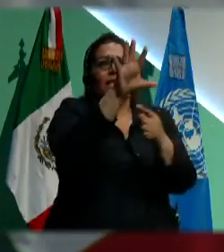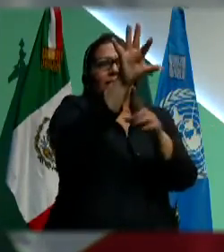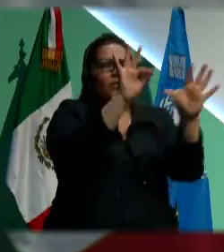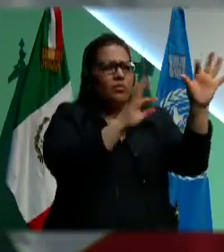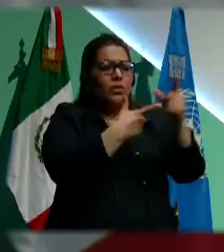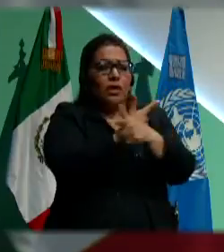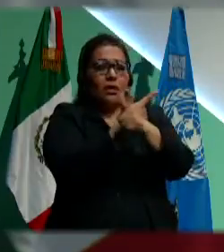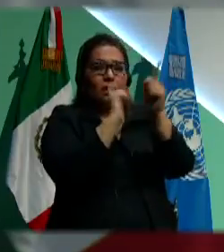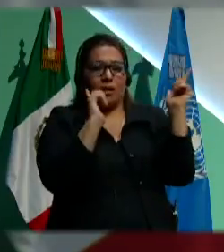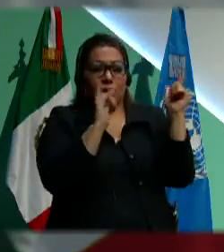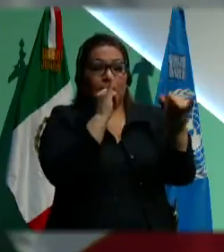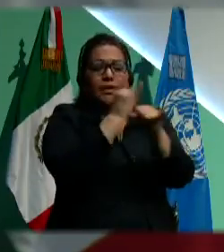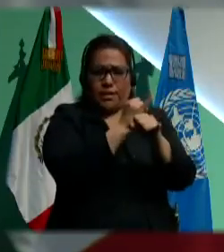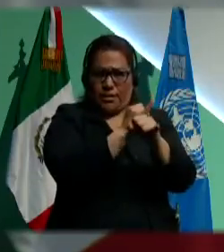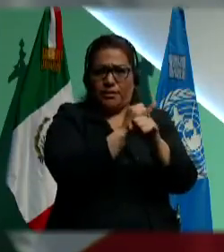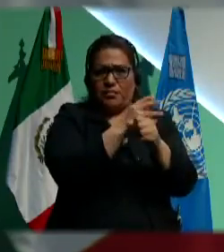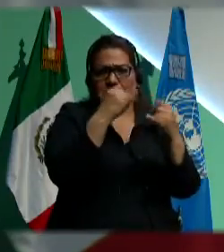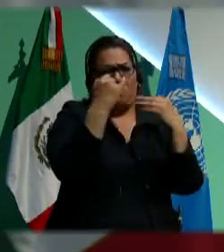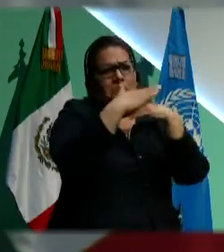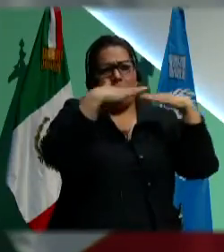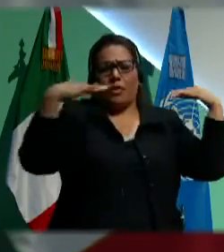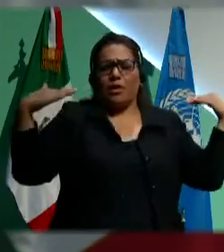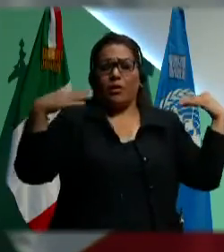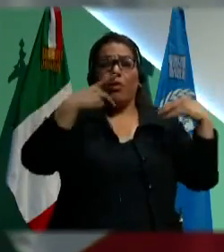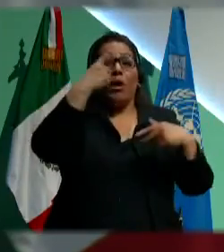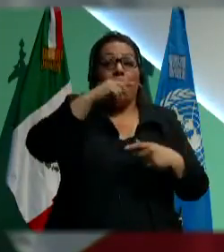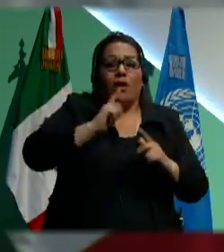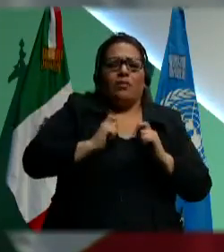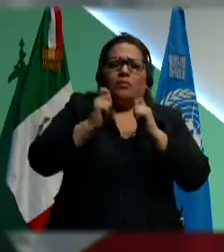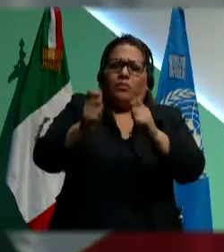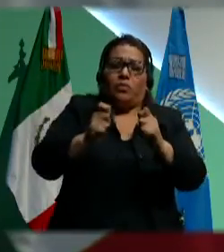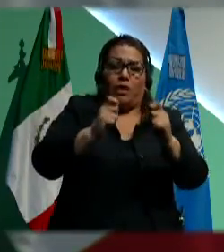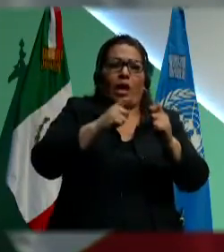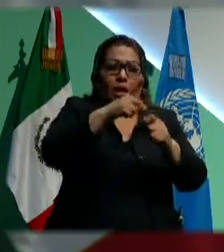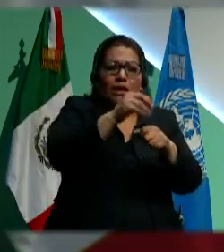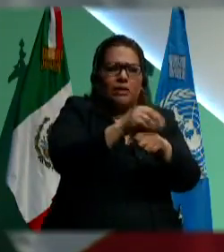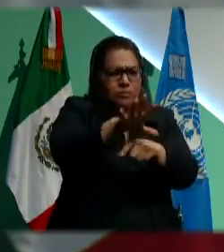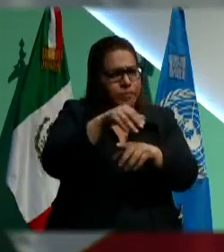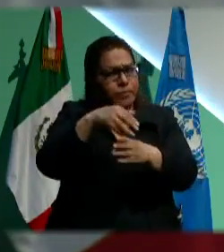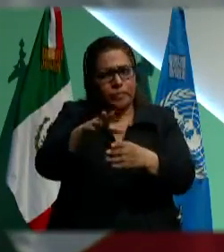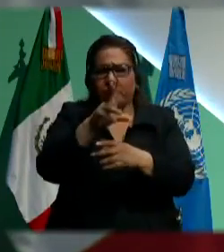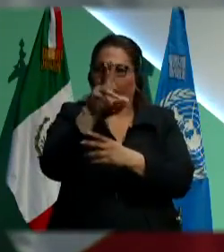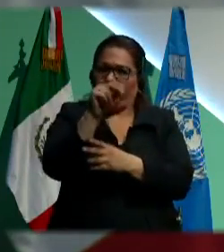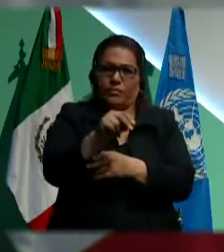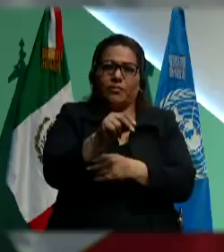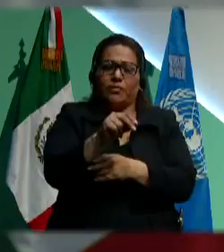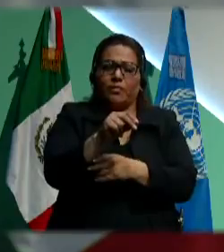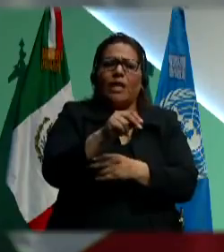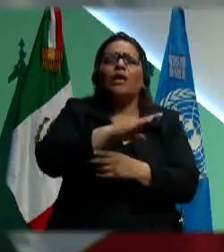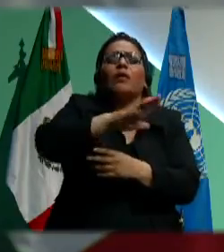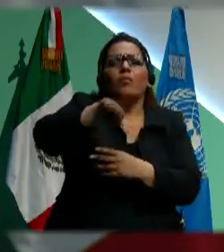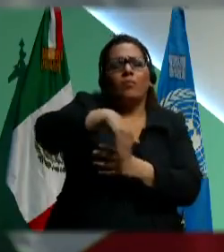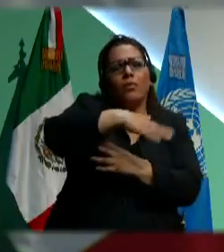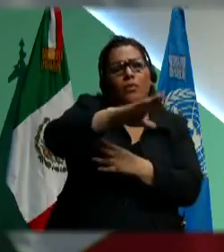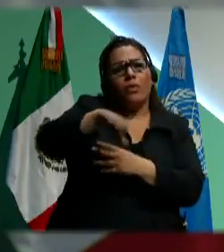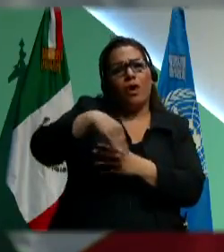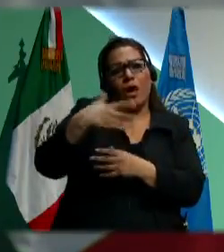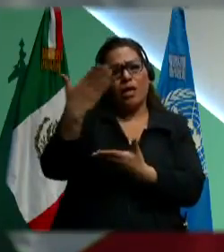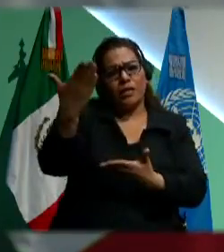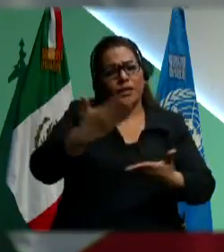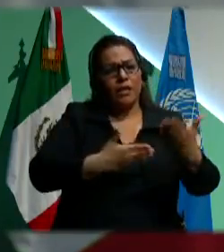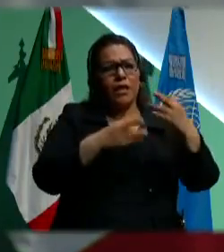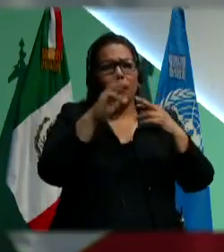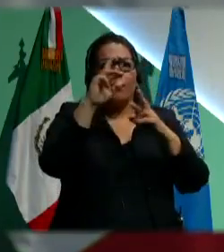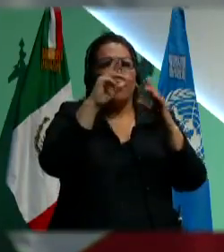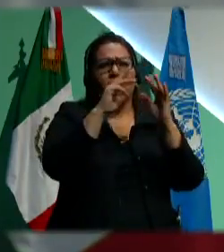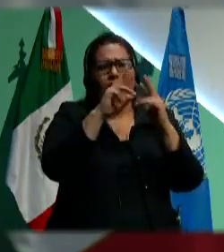but the despotism of a tireless net that enslaves us as subjects of a datafied world. There was a